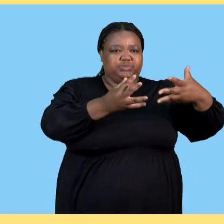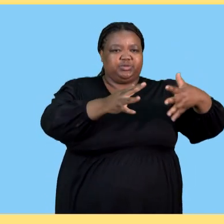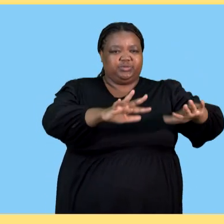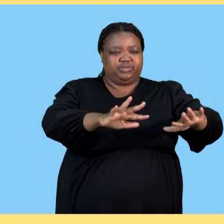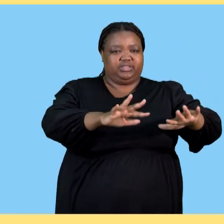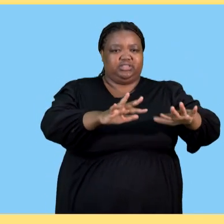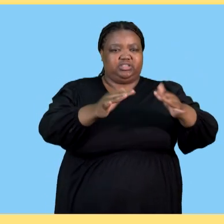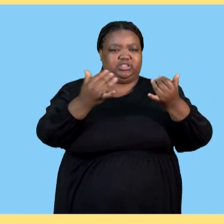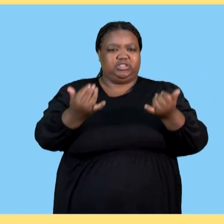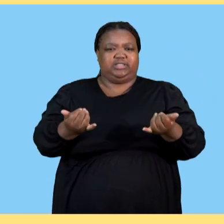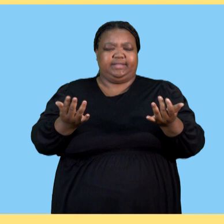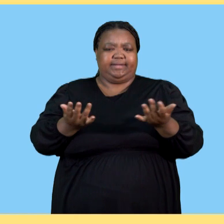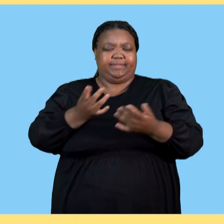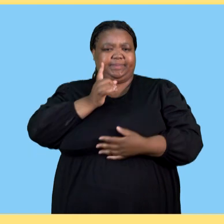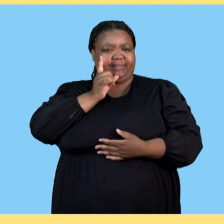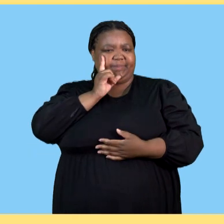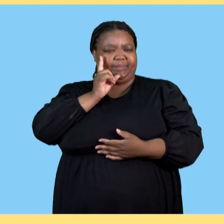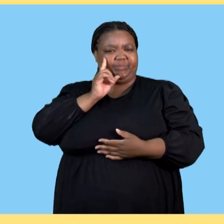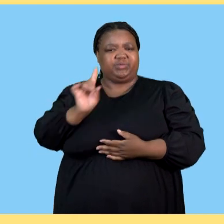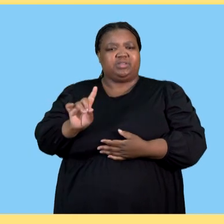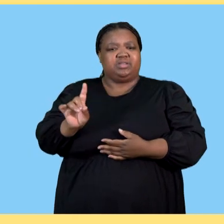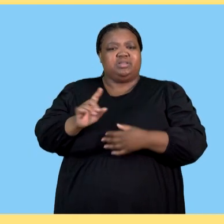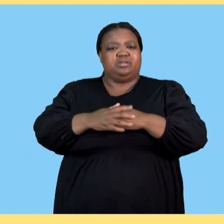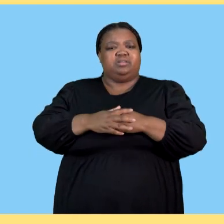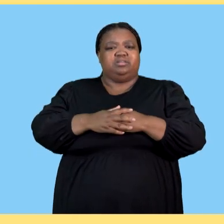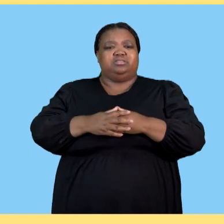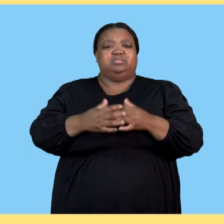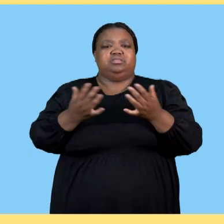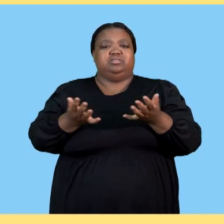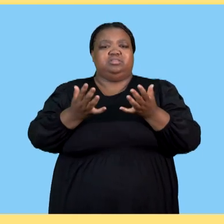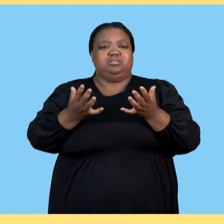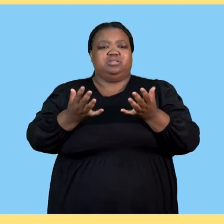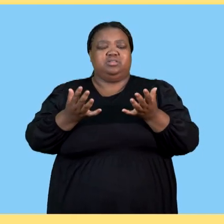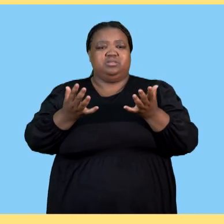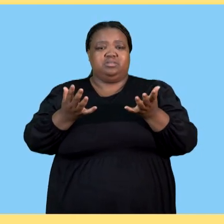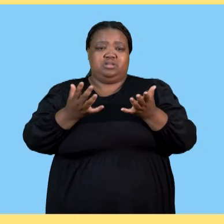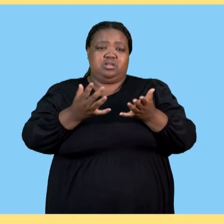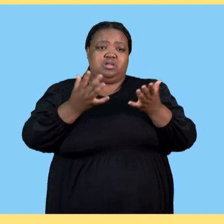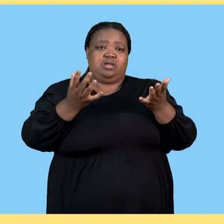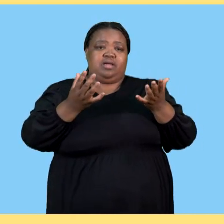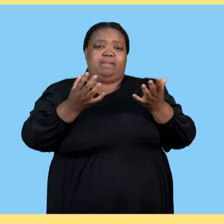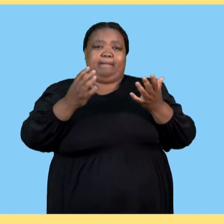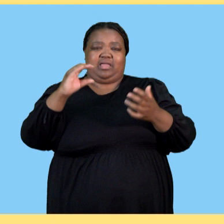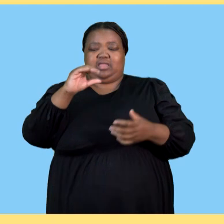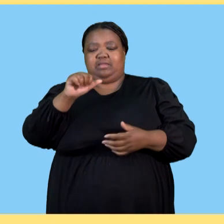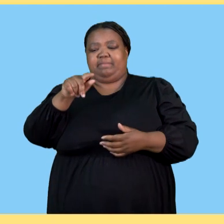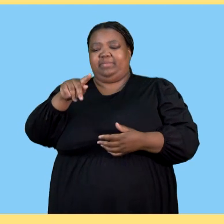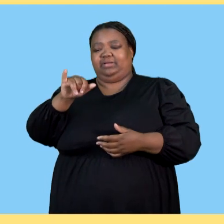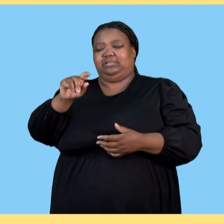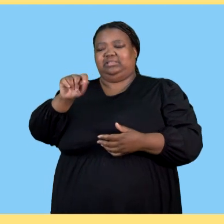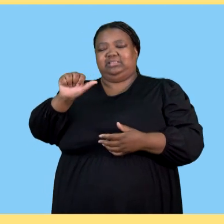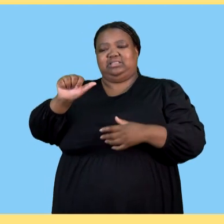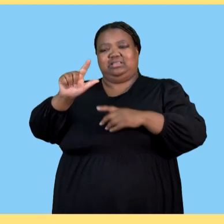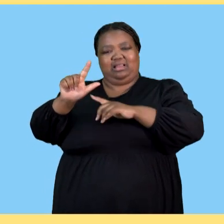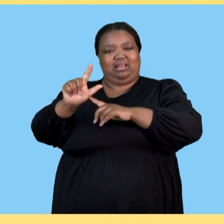account. I am told here, note, the repayment of the capital portion of the